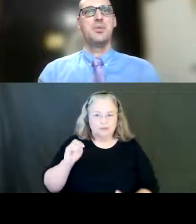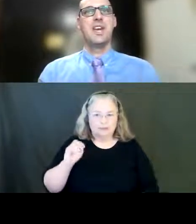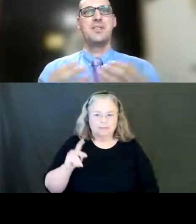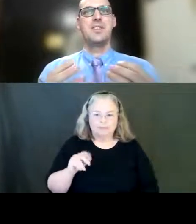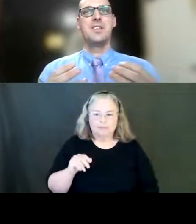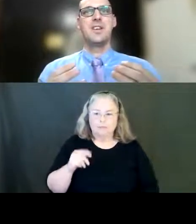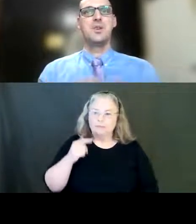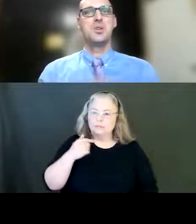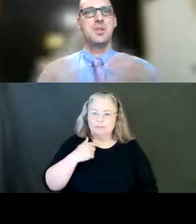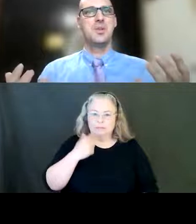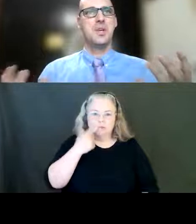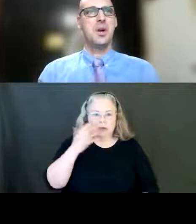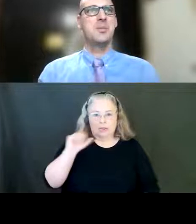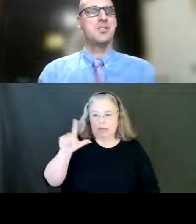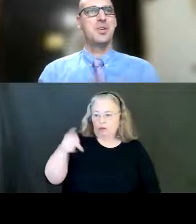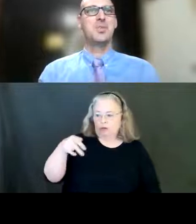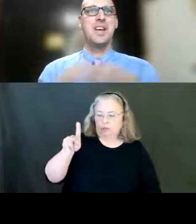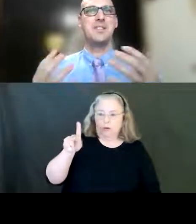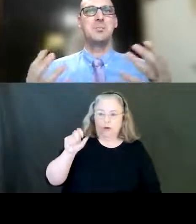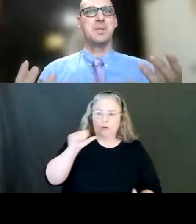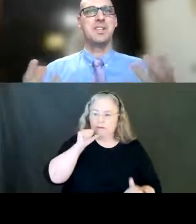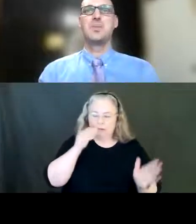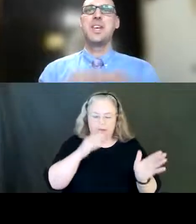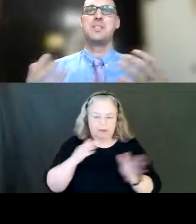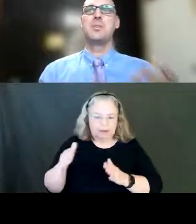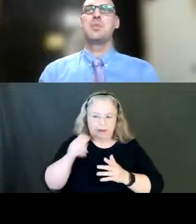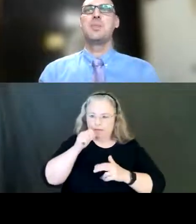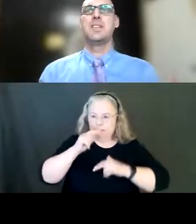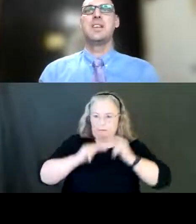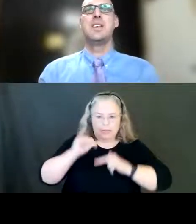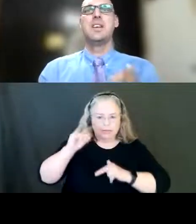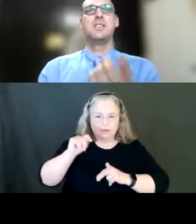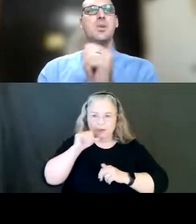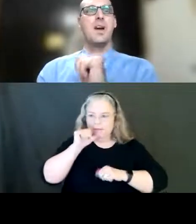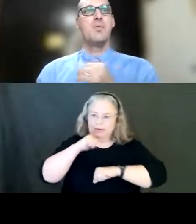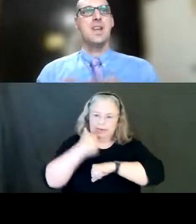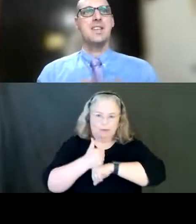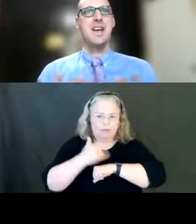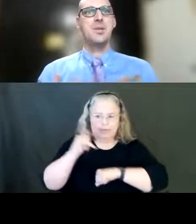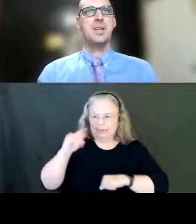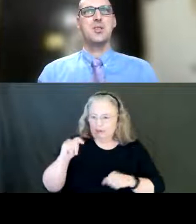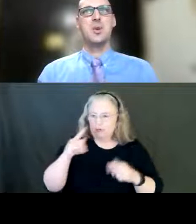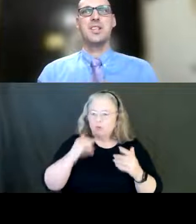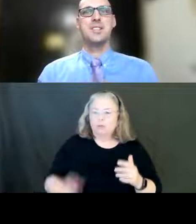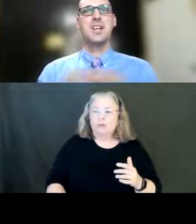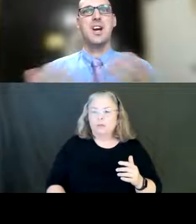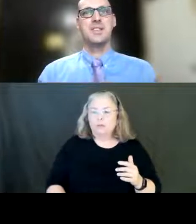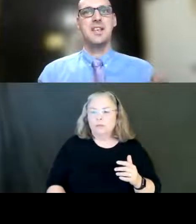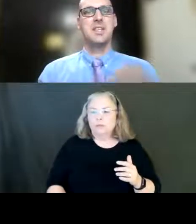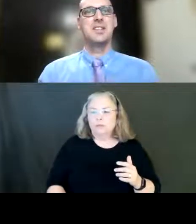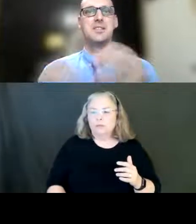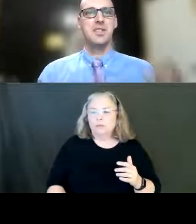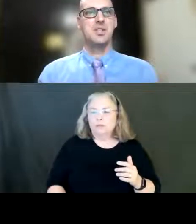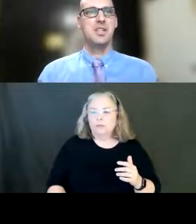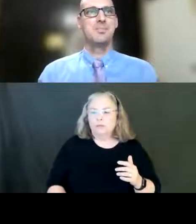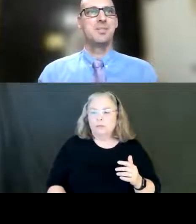for it, we haven't understood the requirements for it, and we haven't built it and we haven't implemented it. So right now, Calspark is a concept